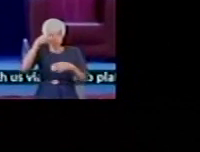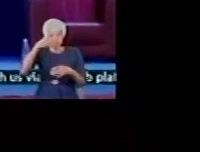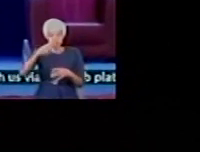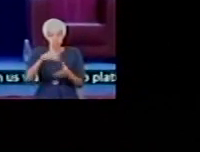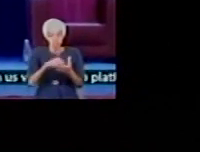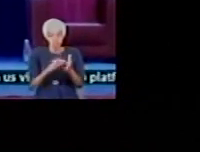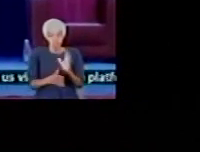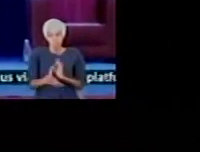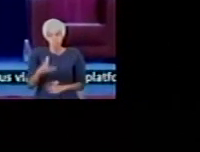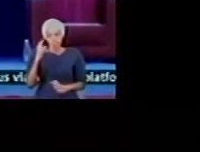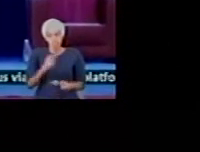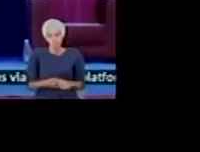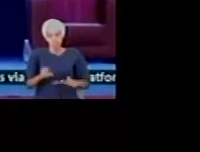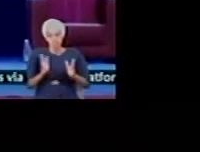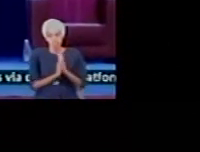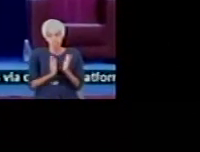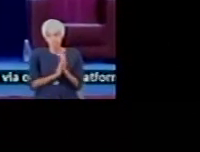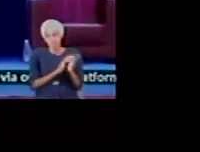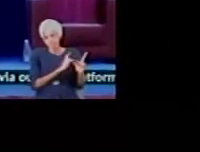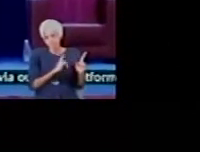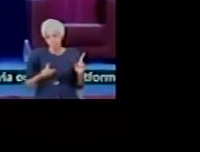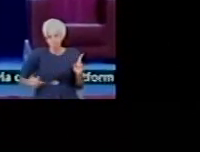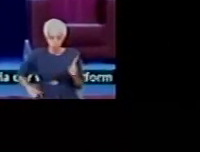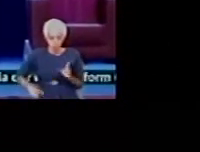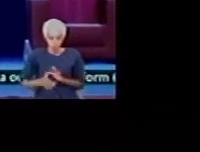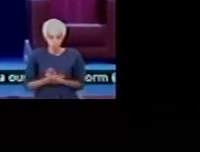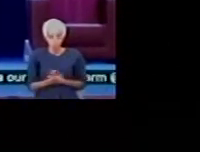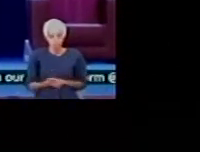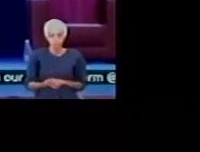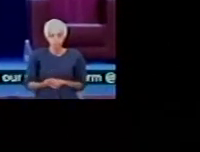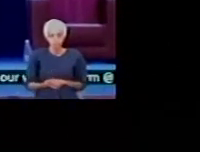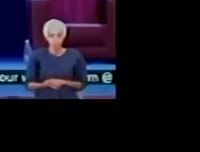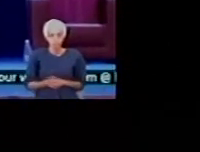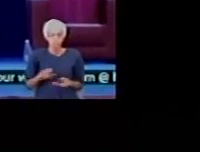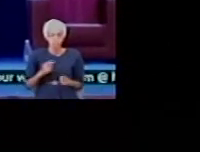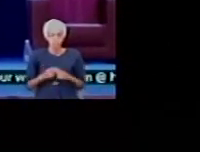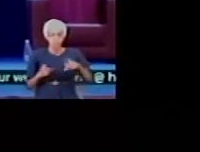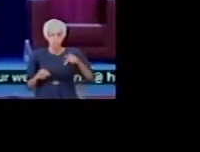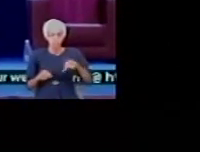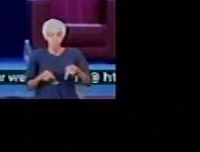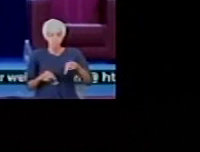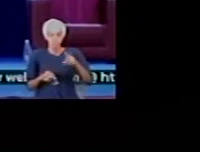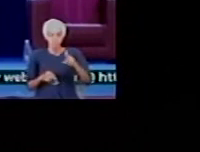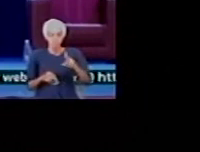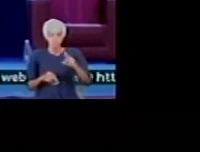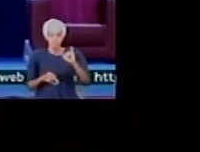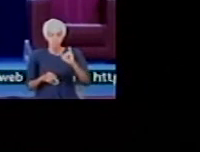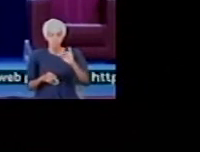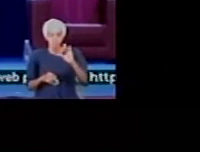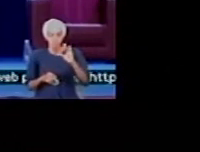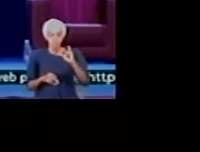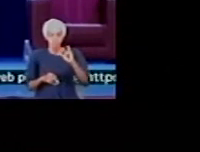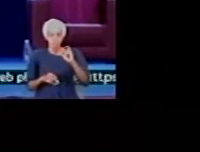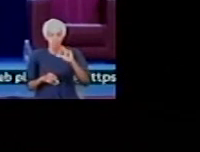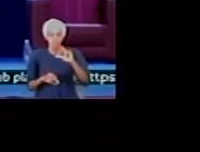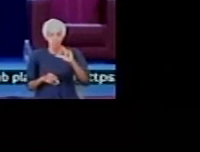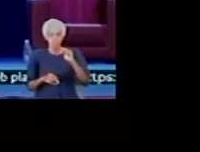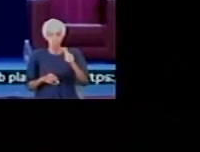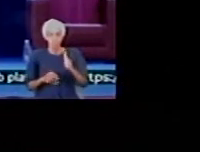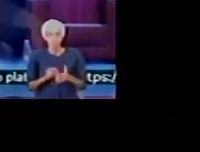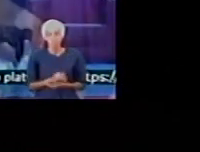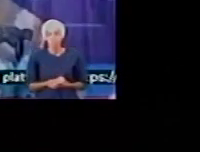Sister Priscilla Imakbo. I'm a student of Fuyi. I want to thank God for how he delivered me and how he healed